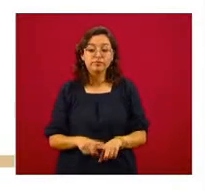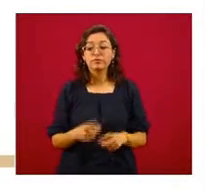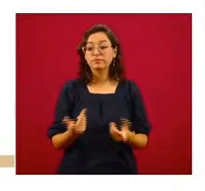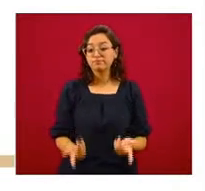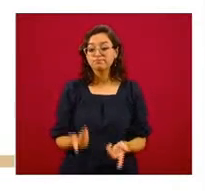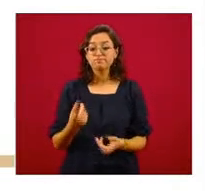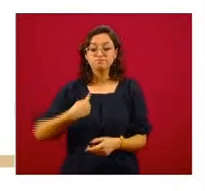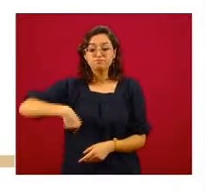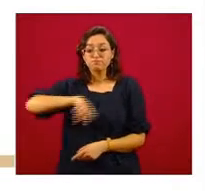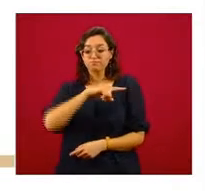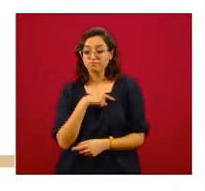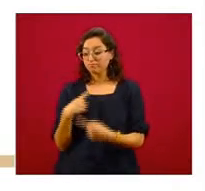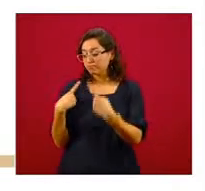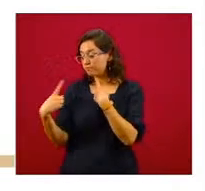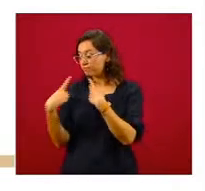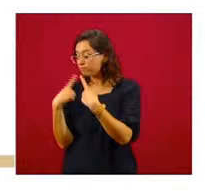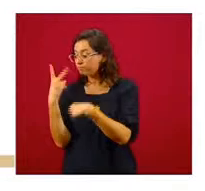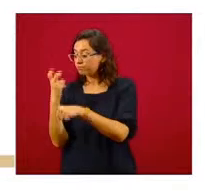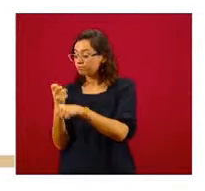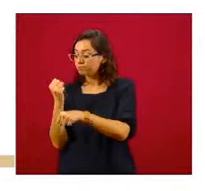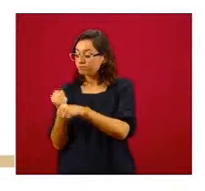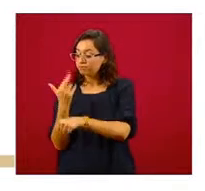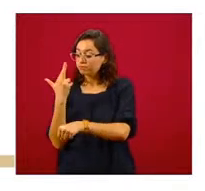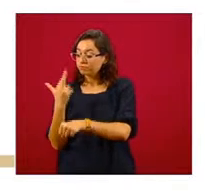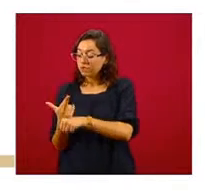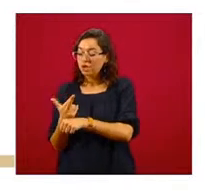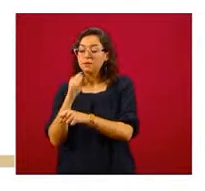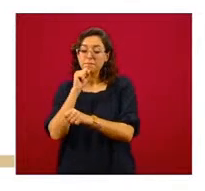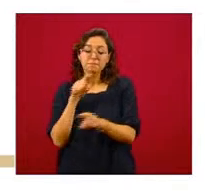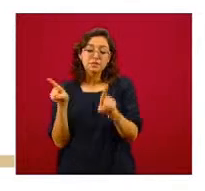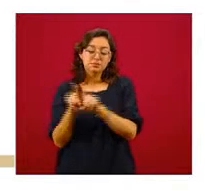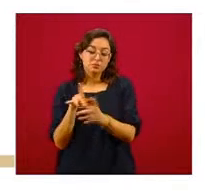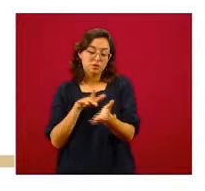representing different indicators. The